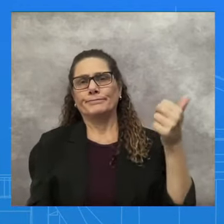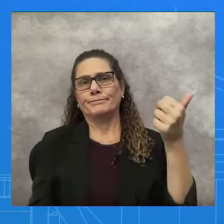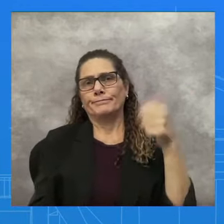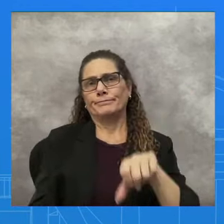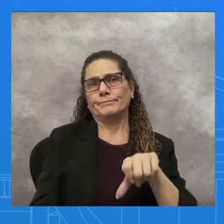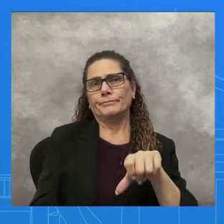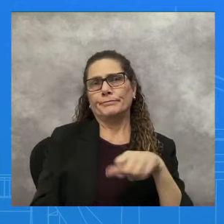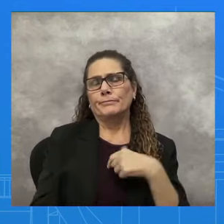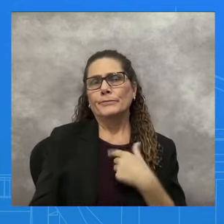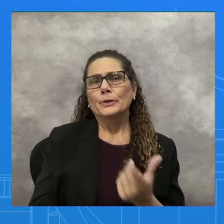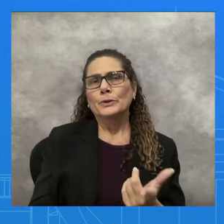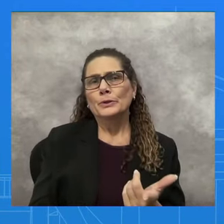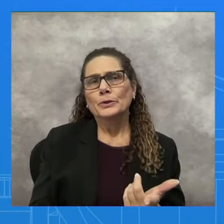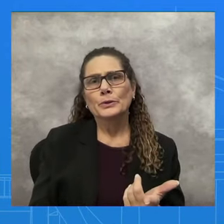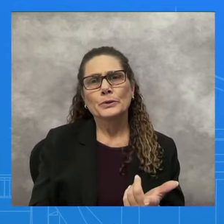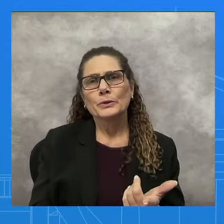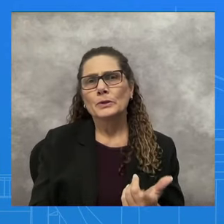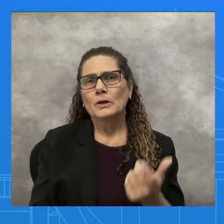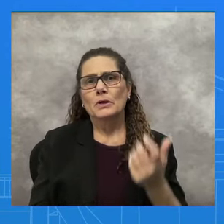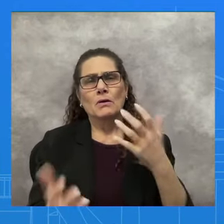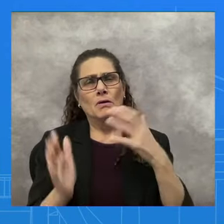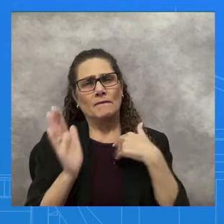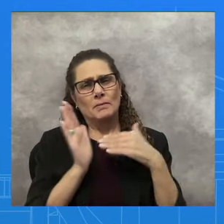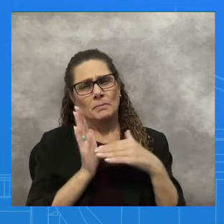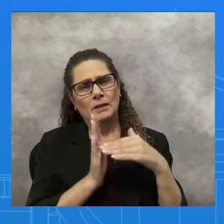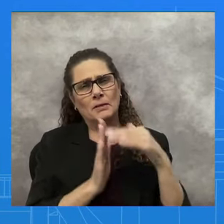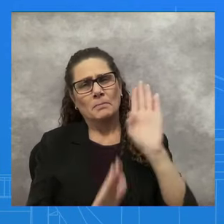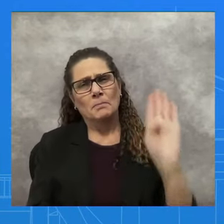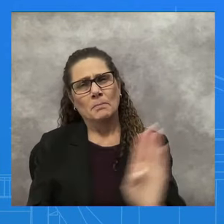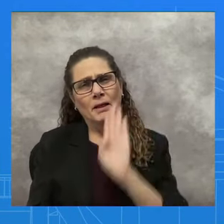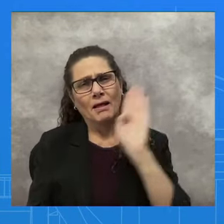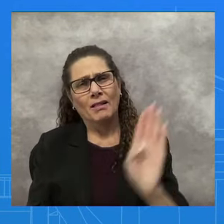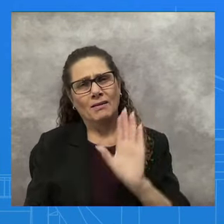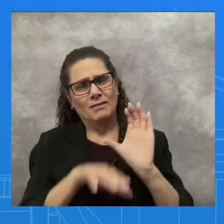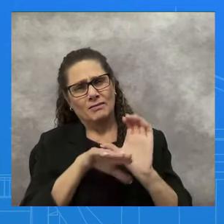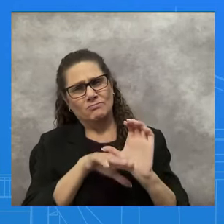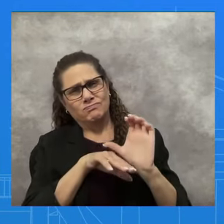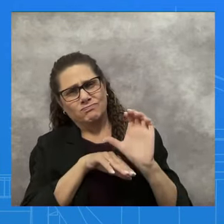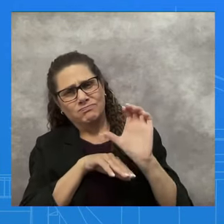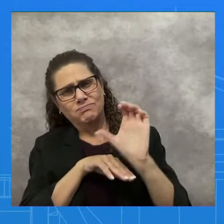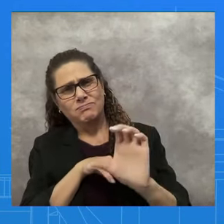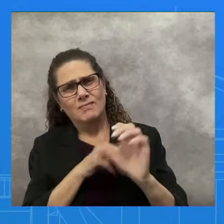there were more law enforcement in communities, to make sure that communities are able